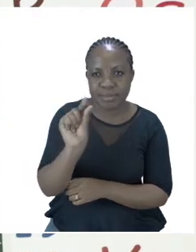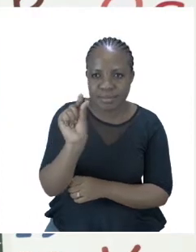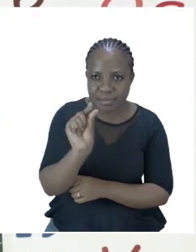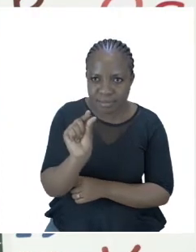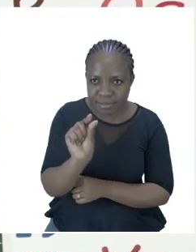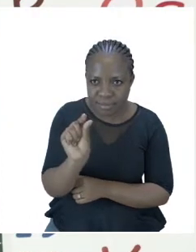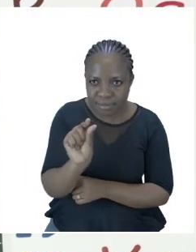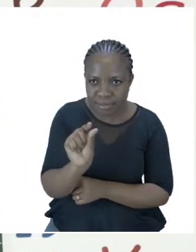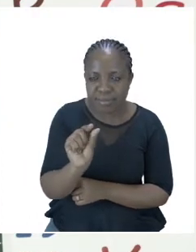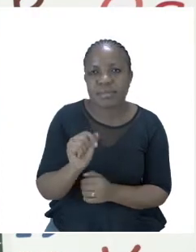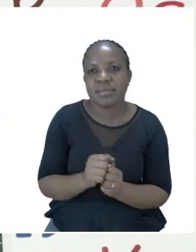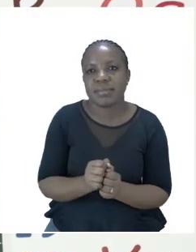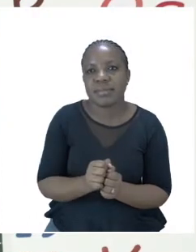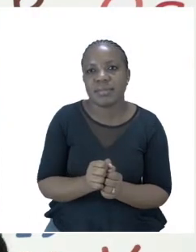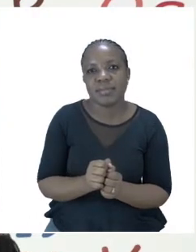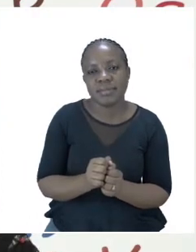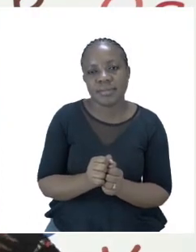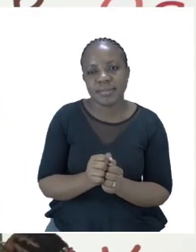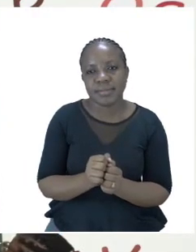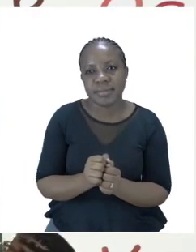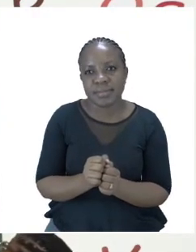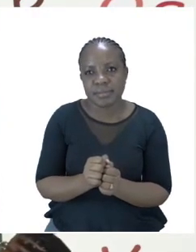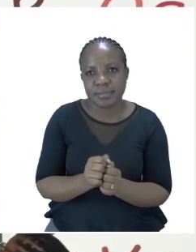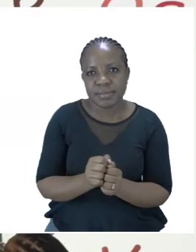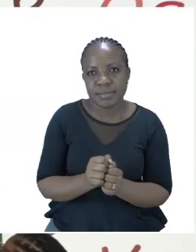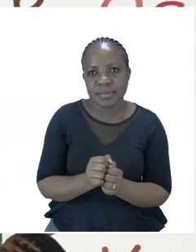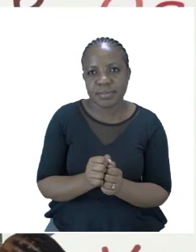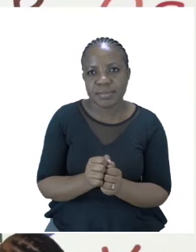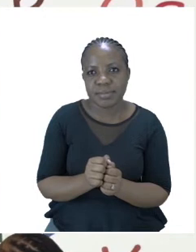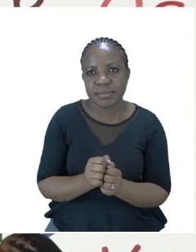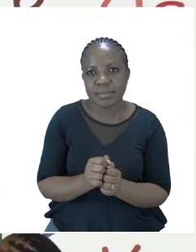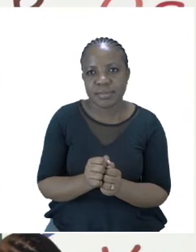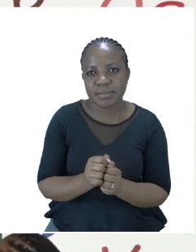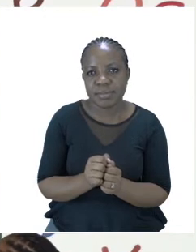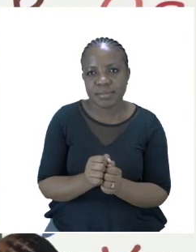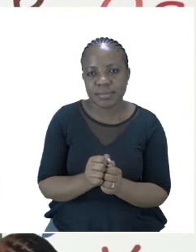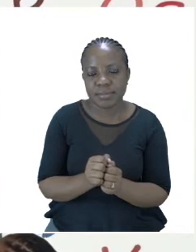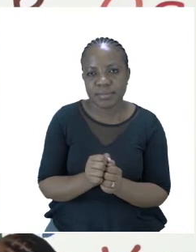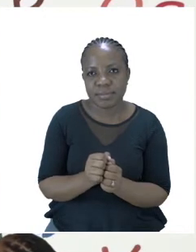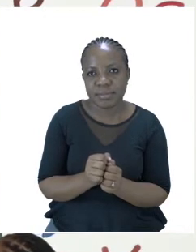legs are dangling down. And then we trace her like this.